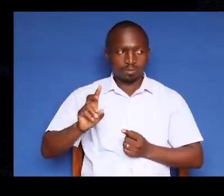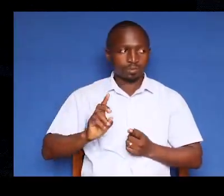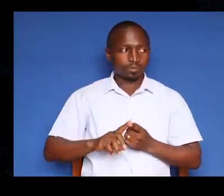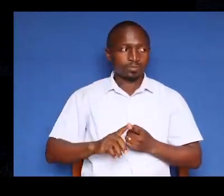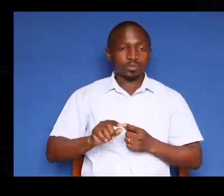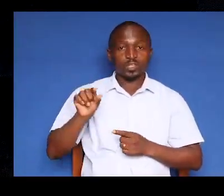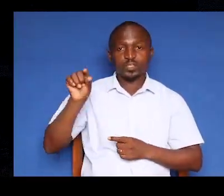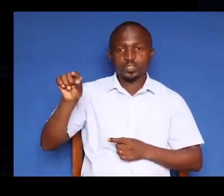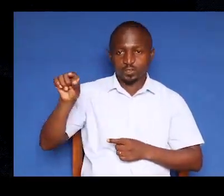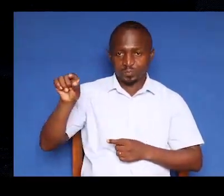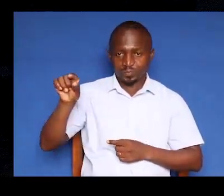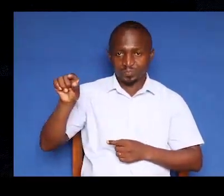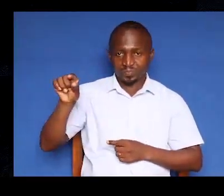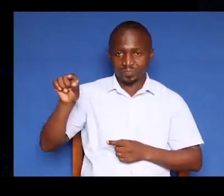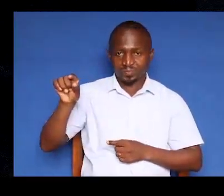G.